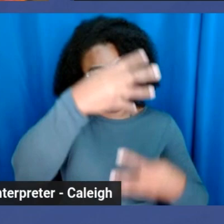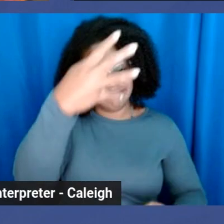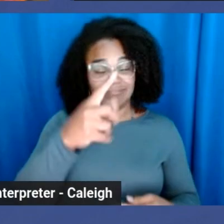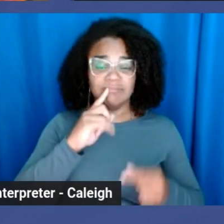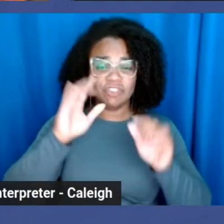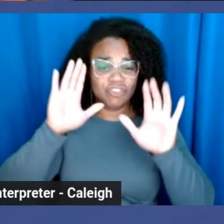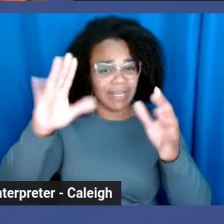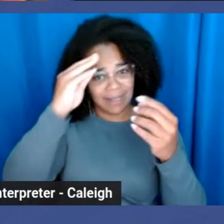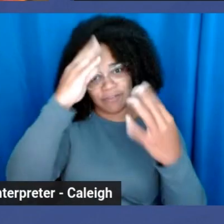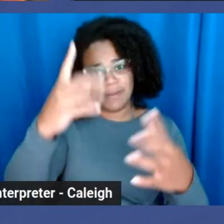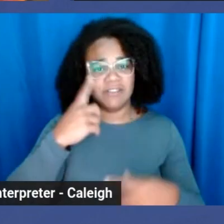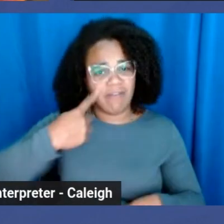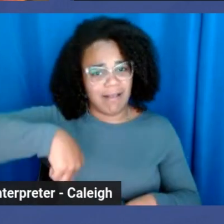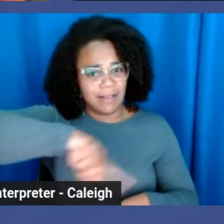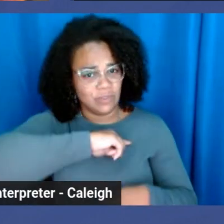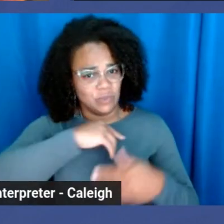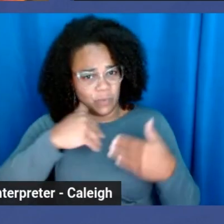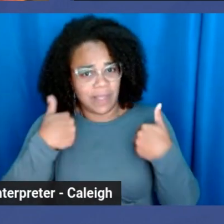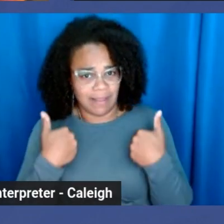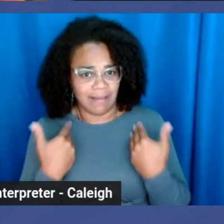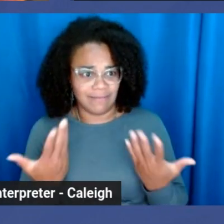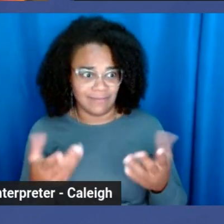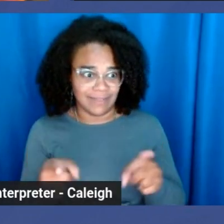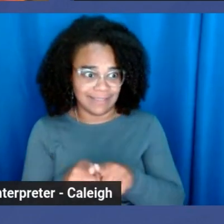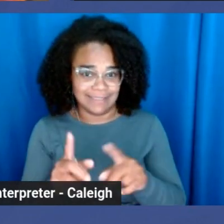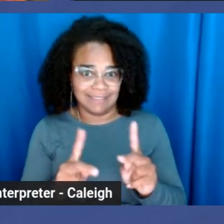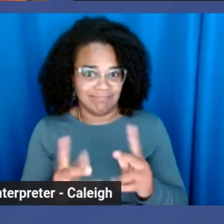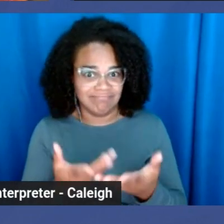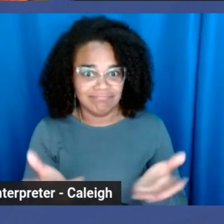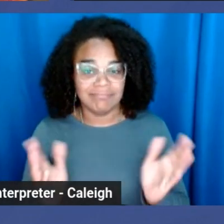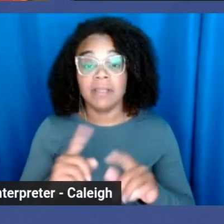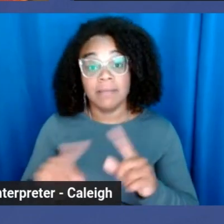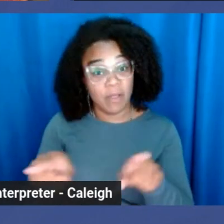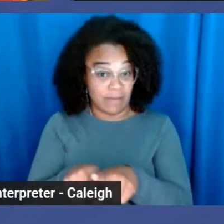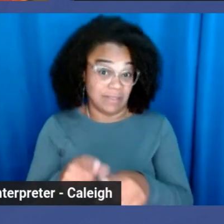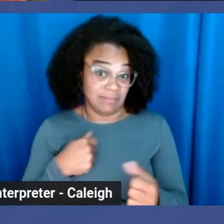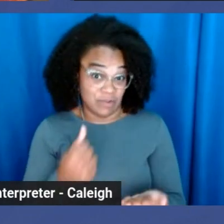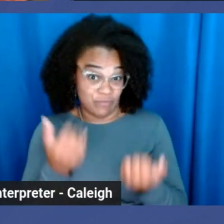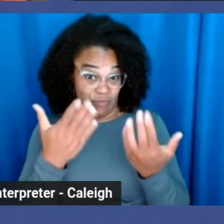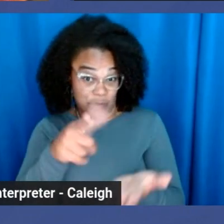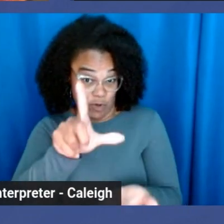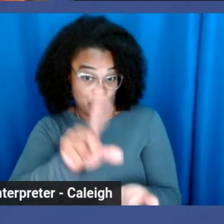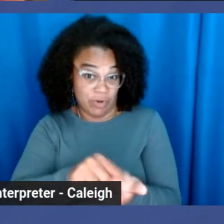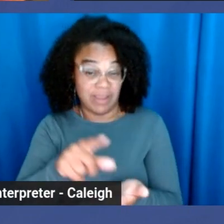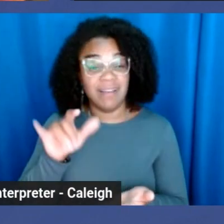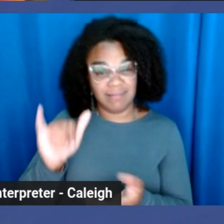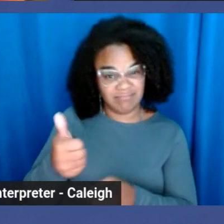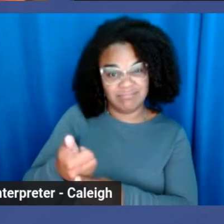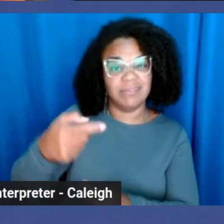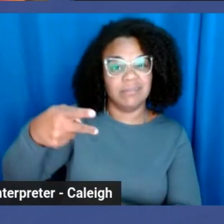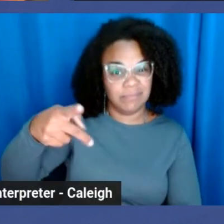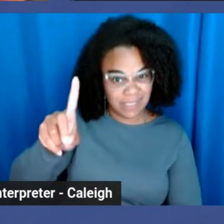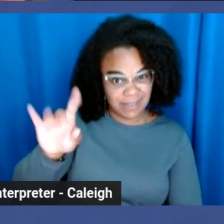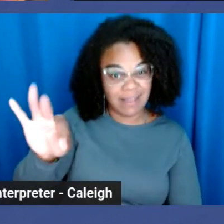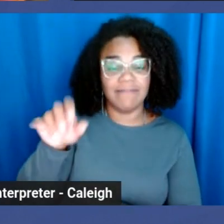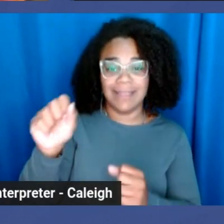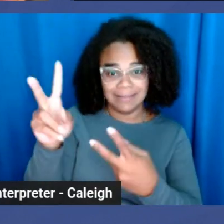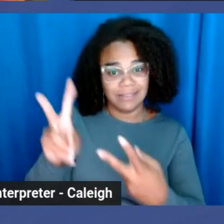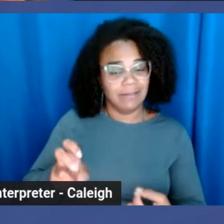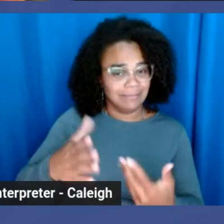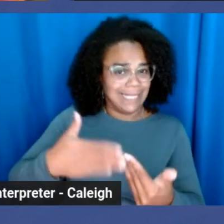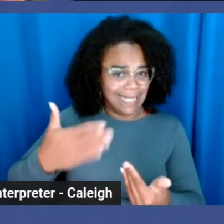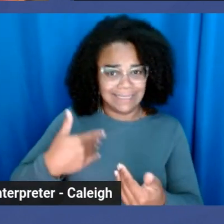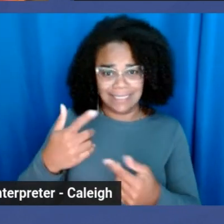to have as citizens. But two, print those out. They are PDFable and downloadable very easily